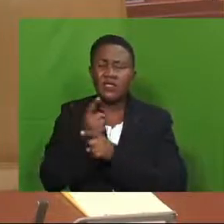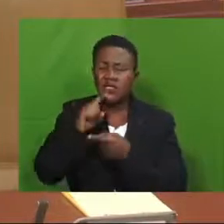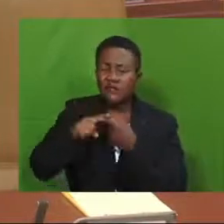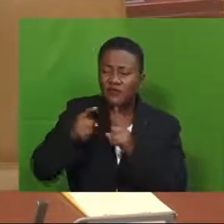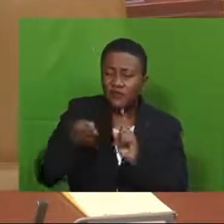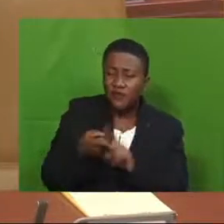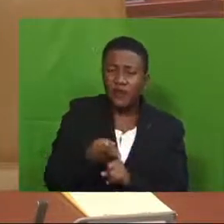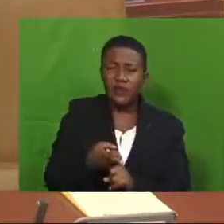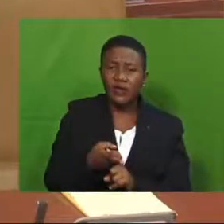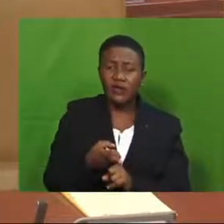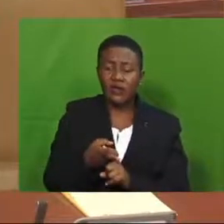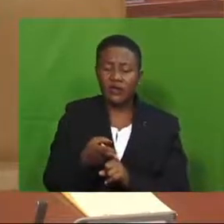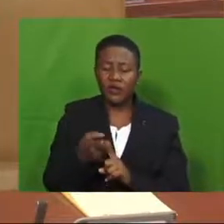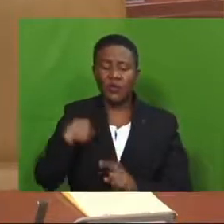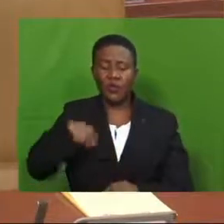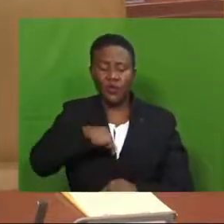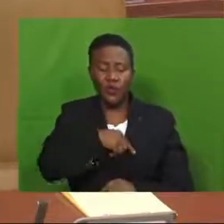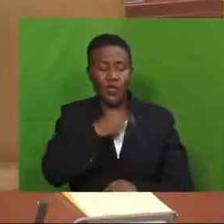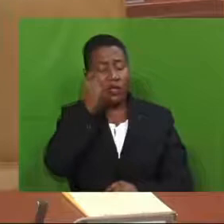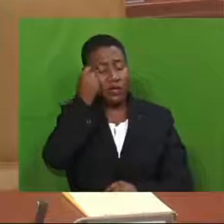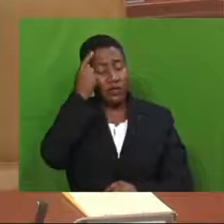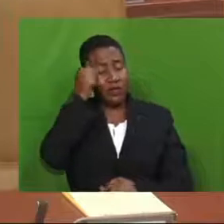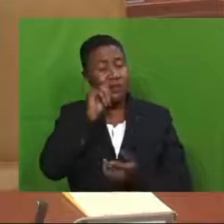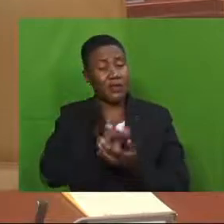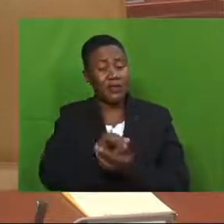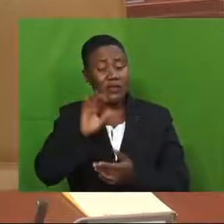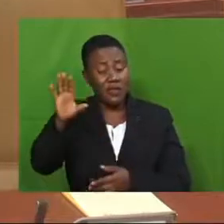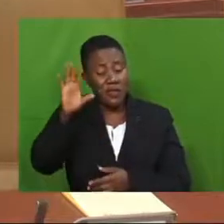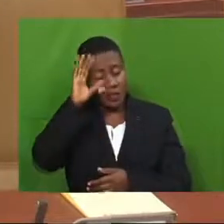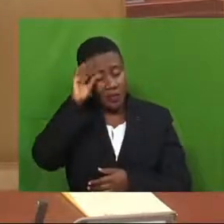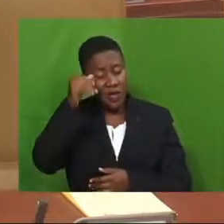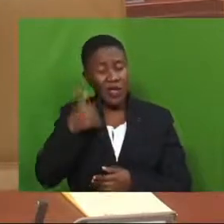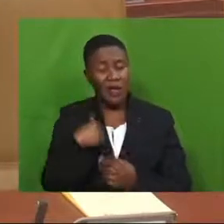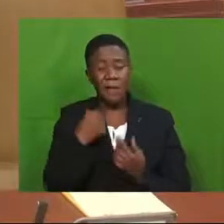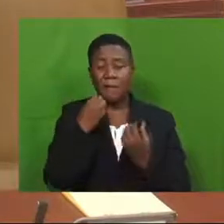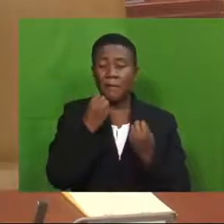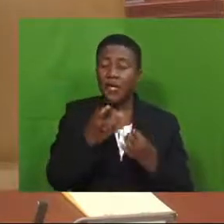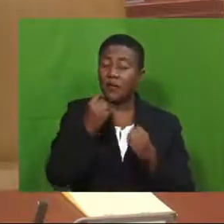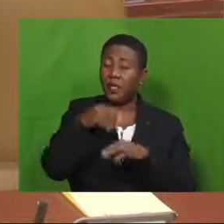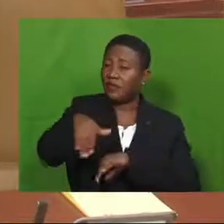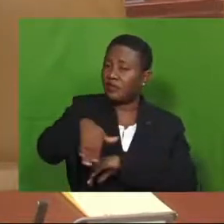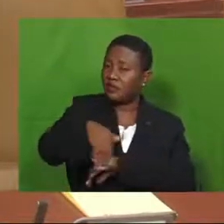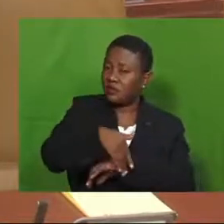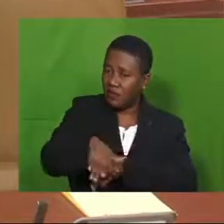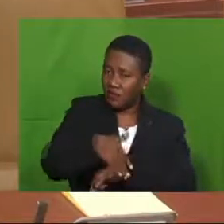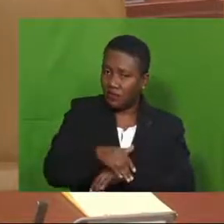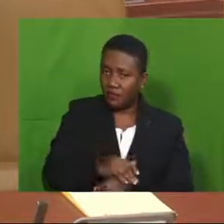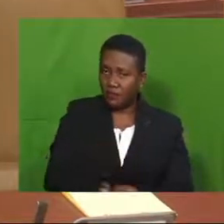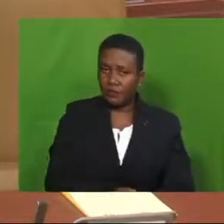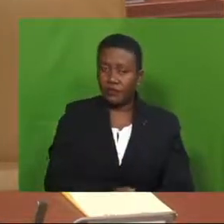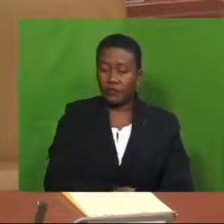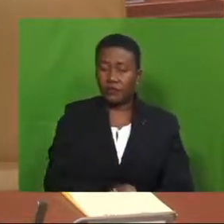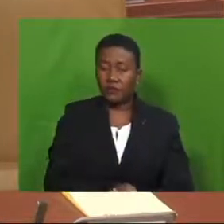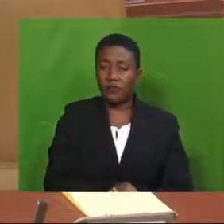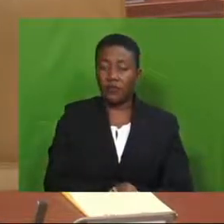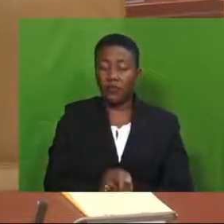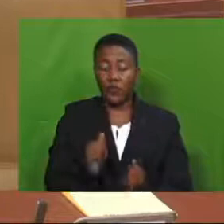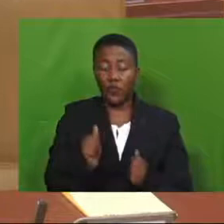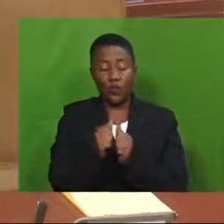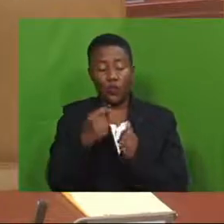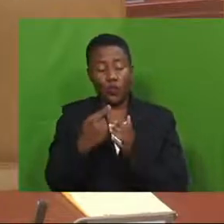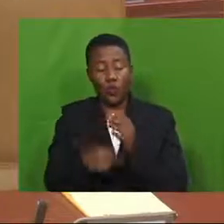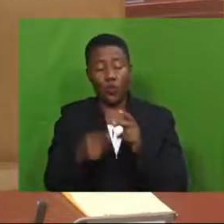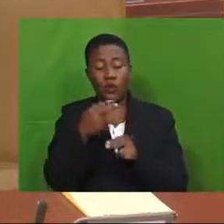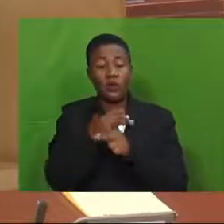understood that he was a man of many, many sides. And like Honorable Haruna